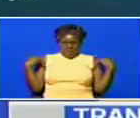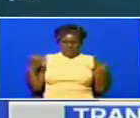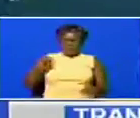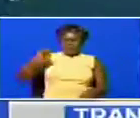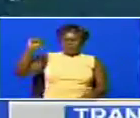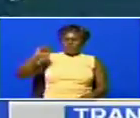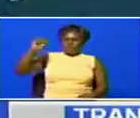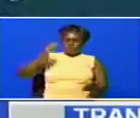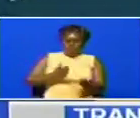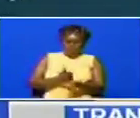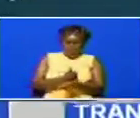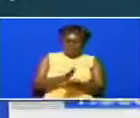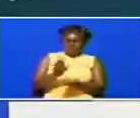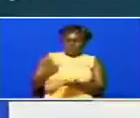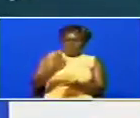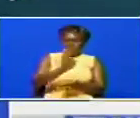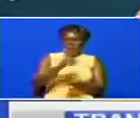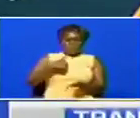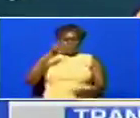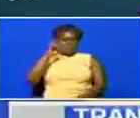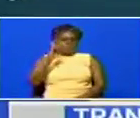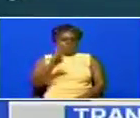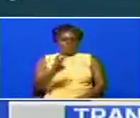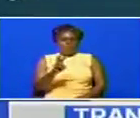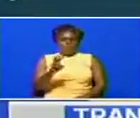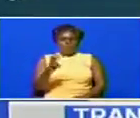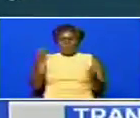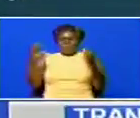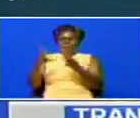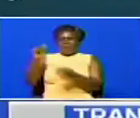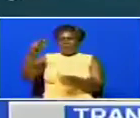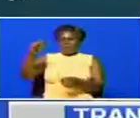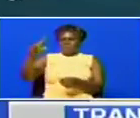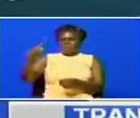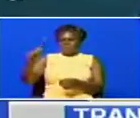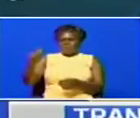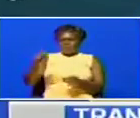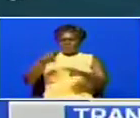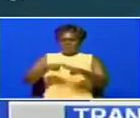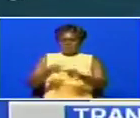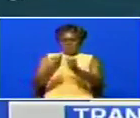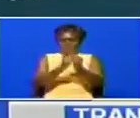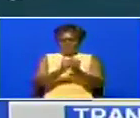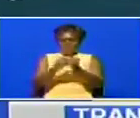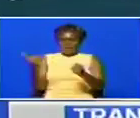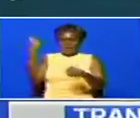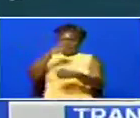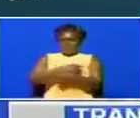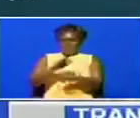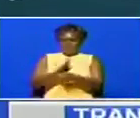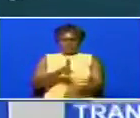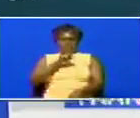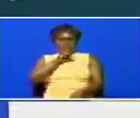political rights. I saw party agents sitting together the whole day,